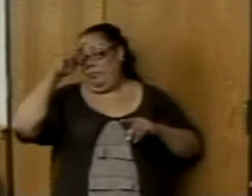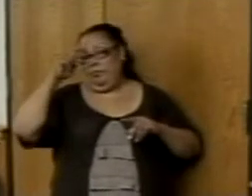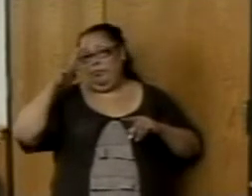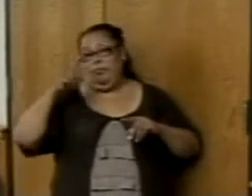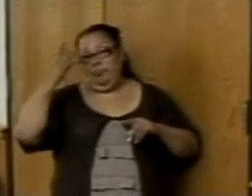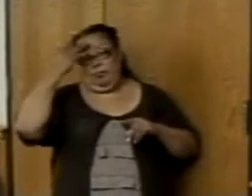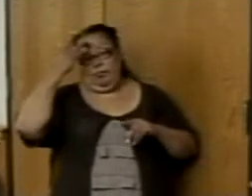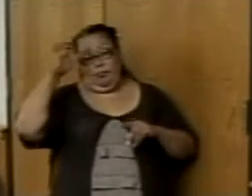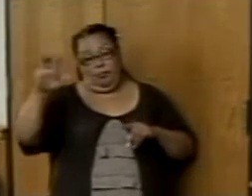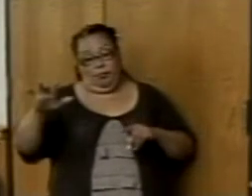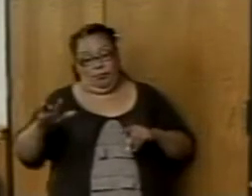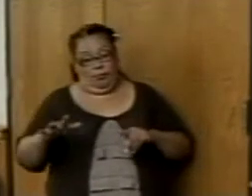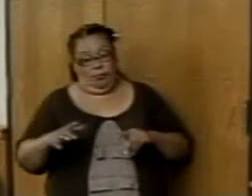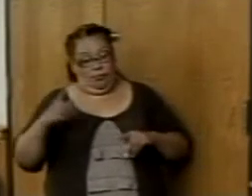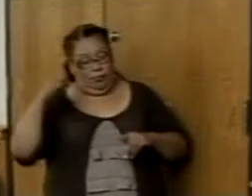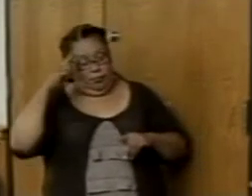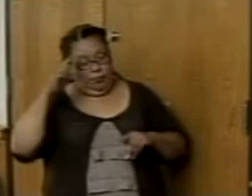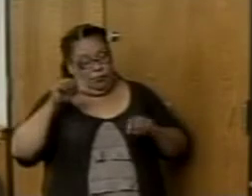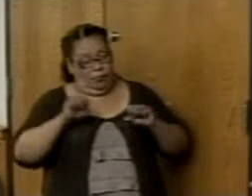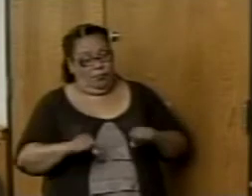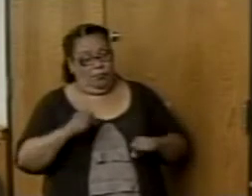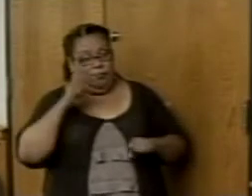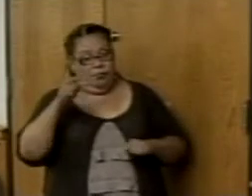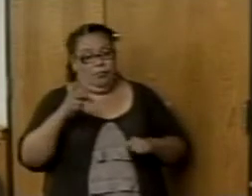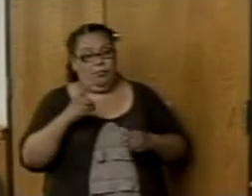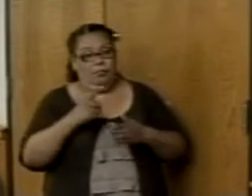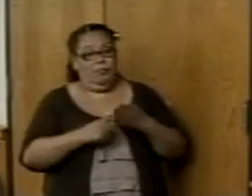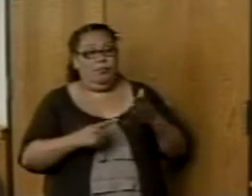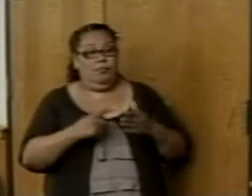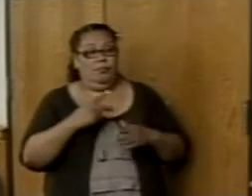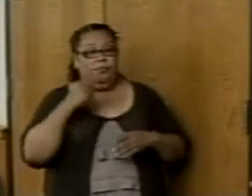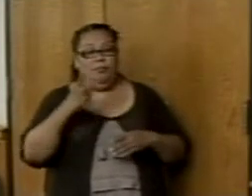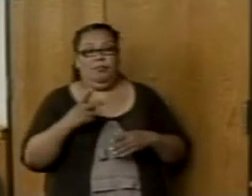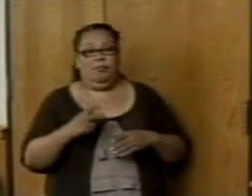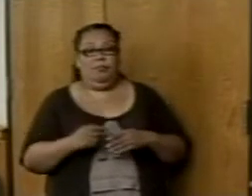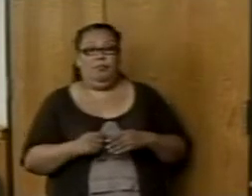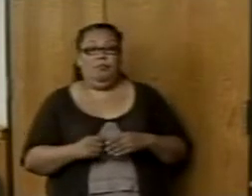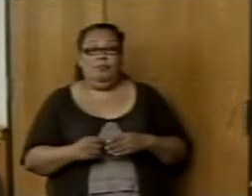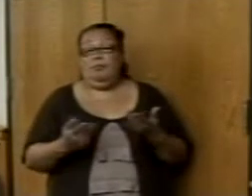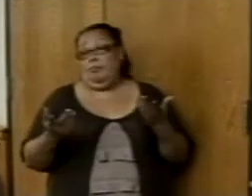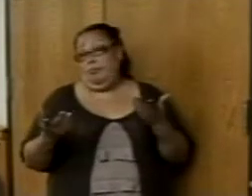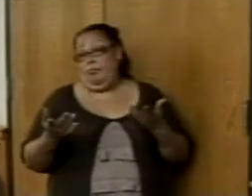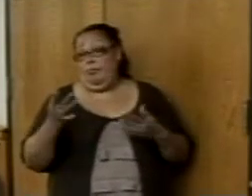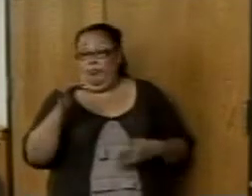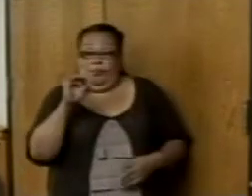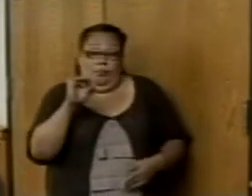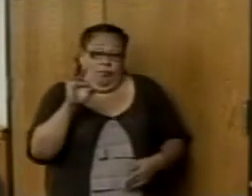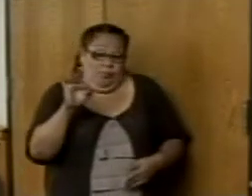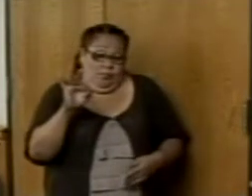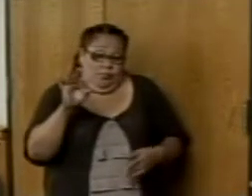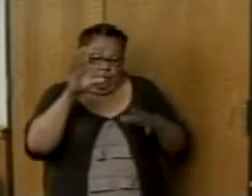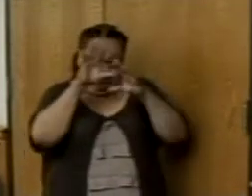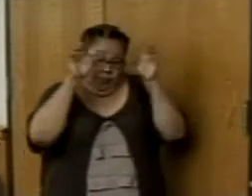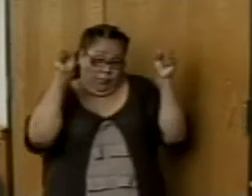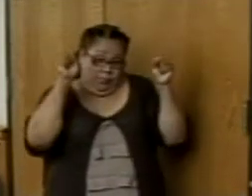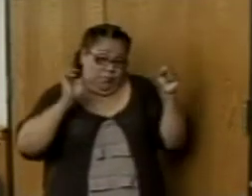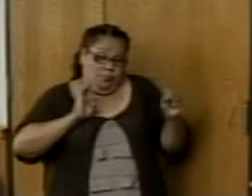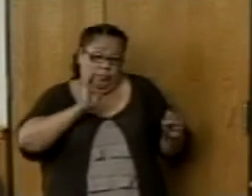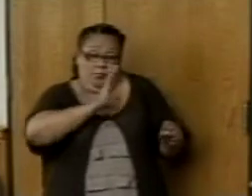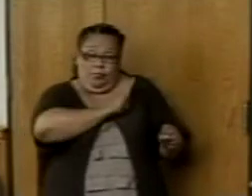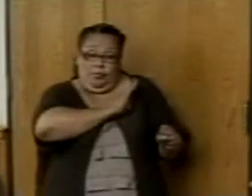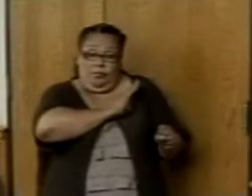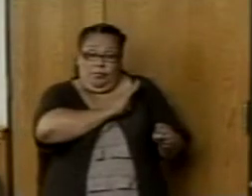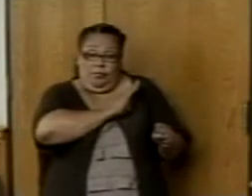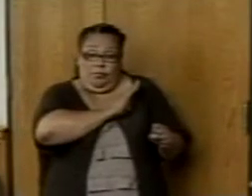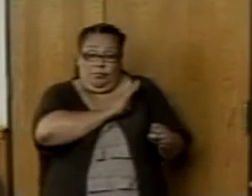very smart. And I think that they can see right through what this is. So if the president of the board, with all due respect,